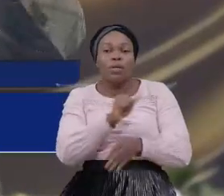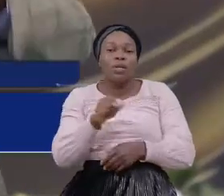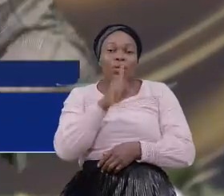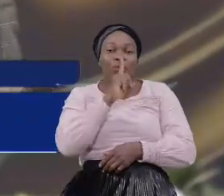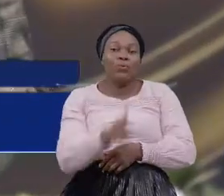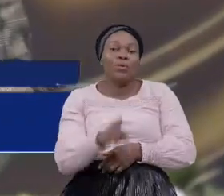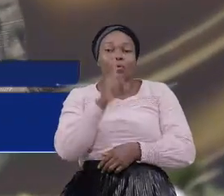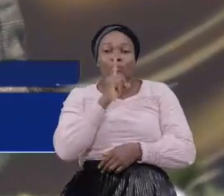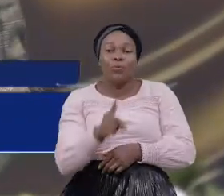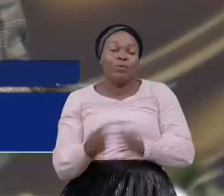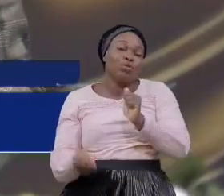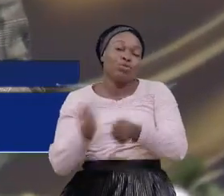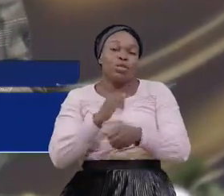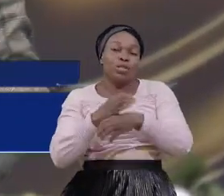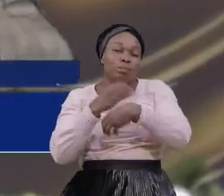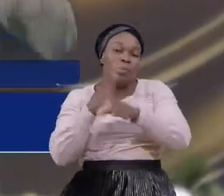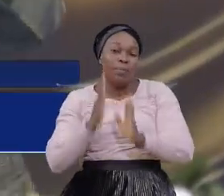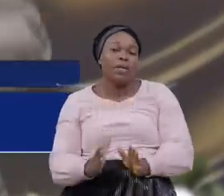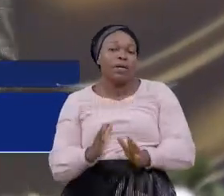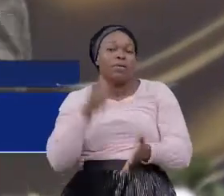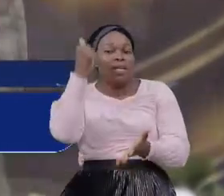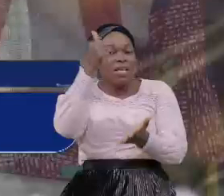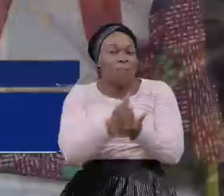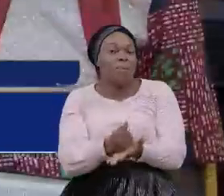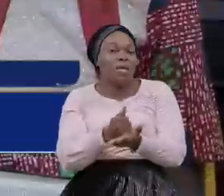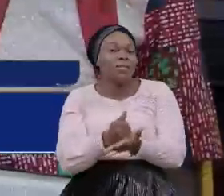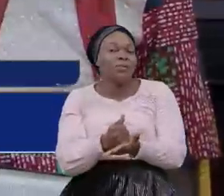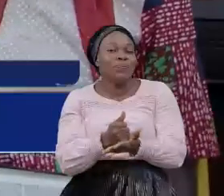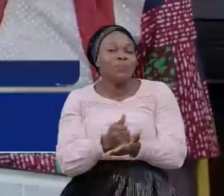change maker. You're lost an amen.